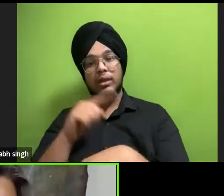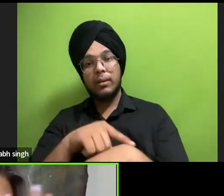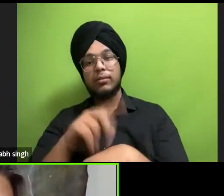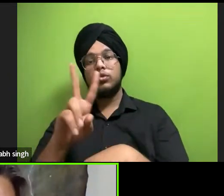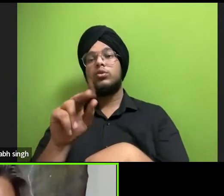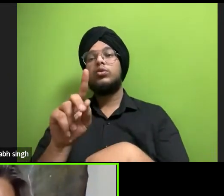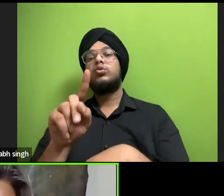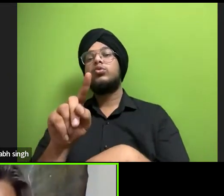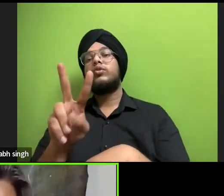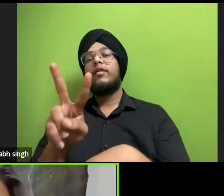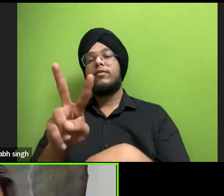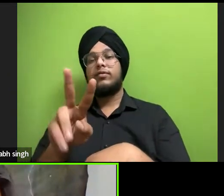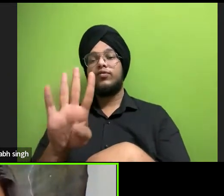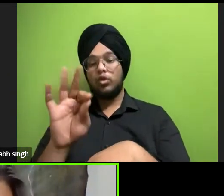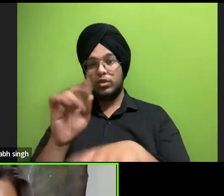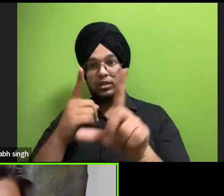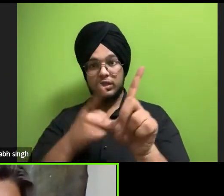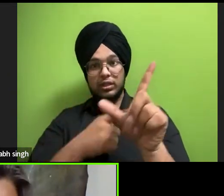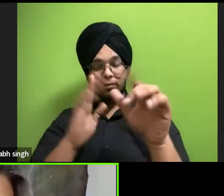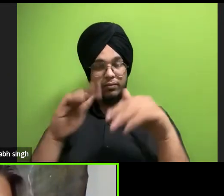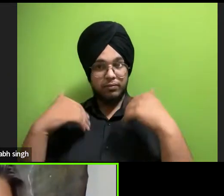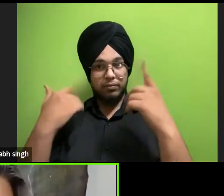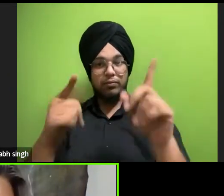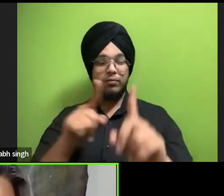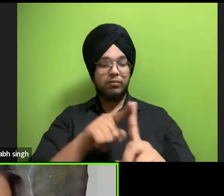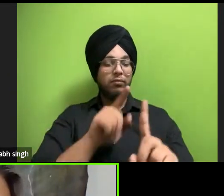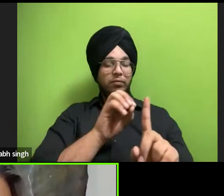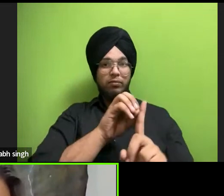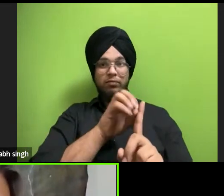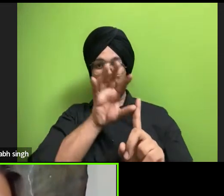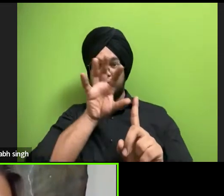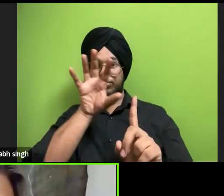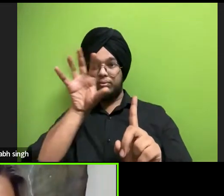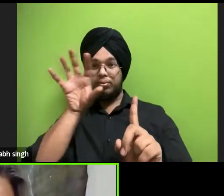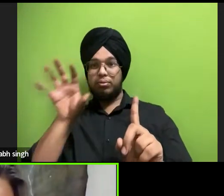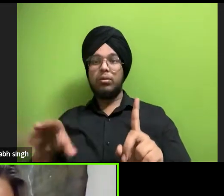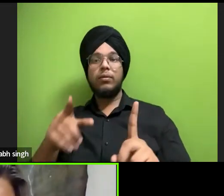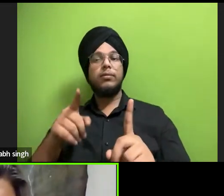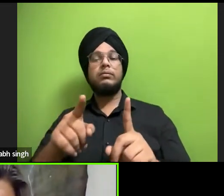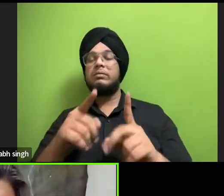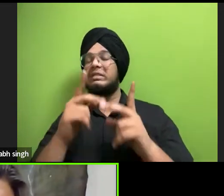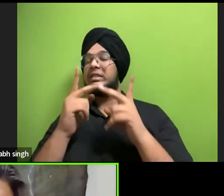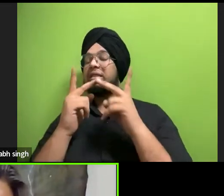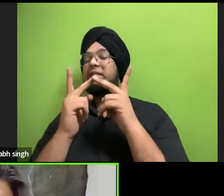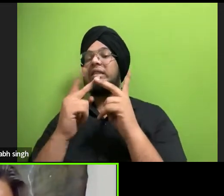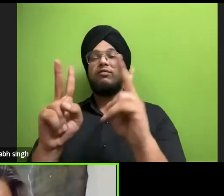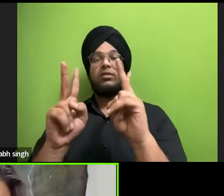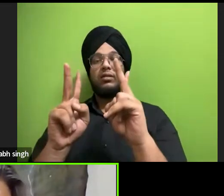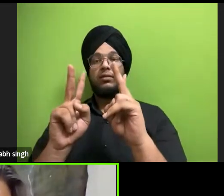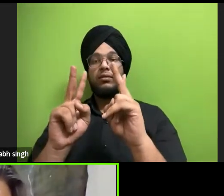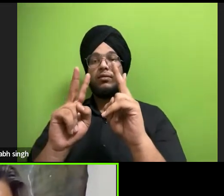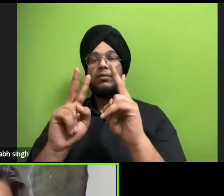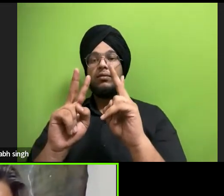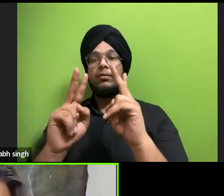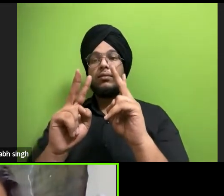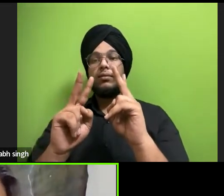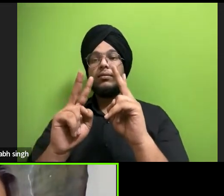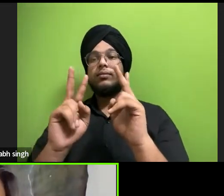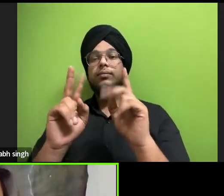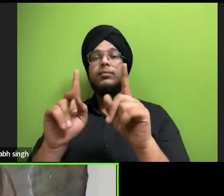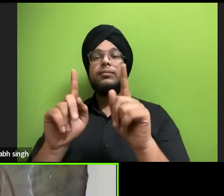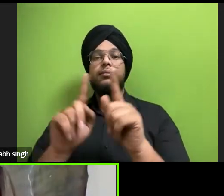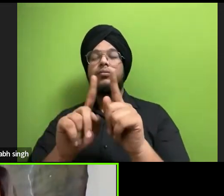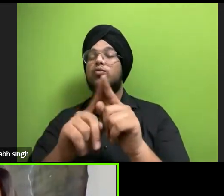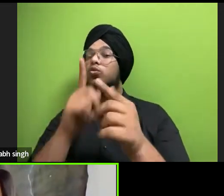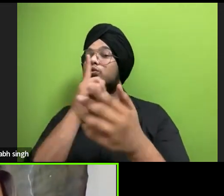2012. So 40 years it spans, and it's actually a definitive collection of what is a